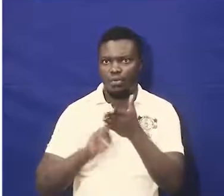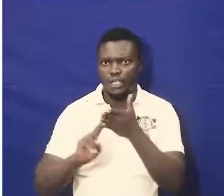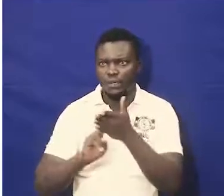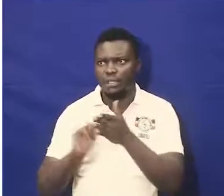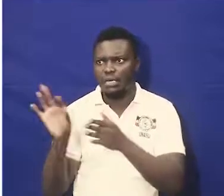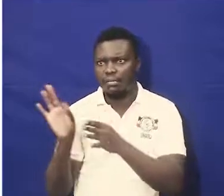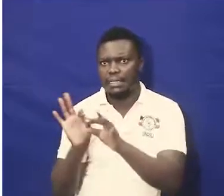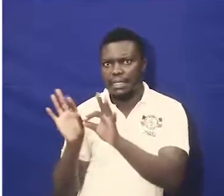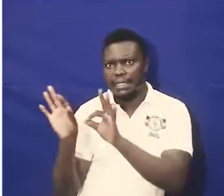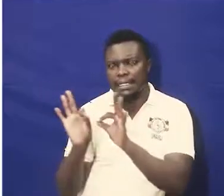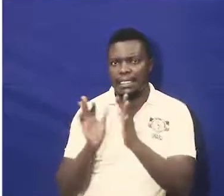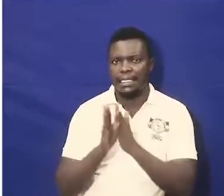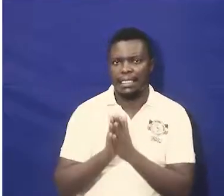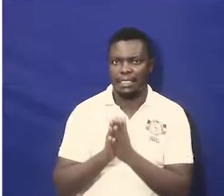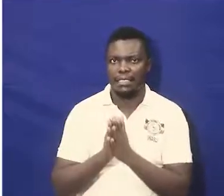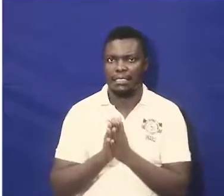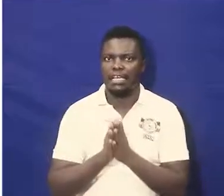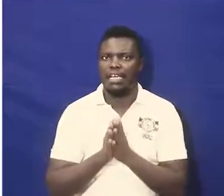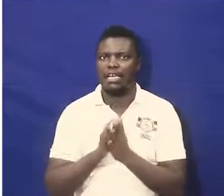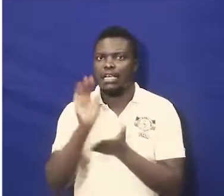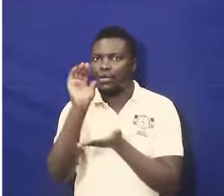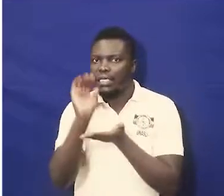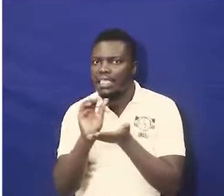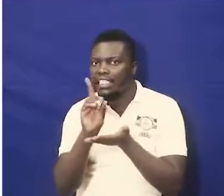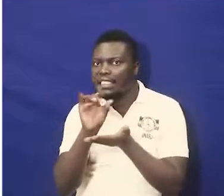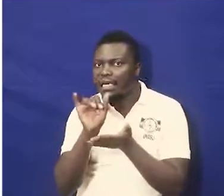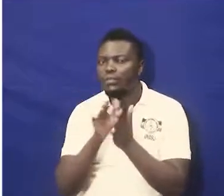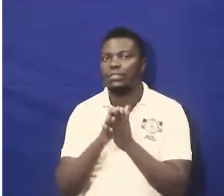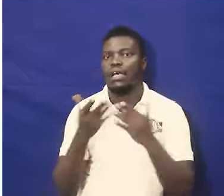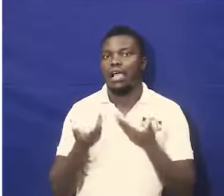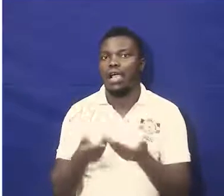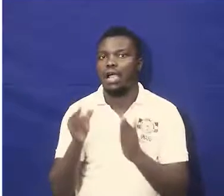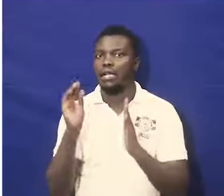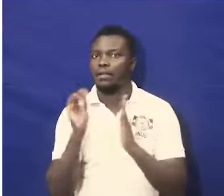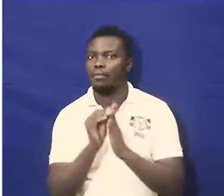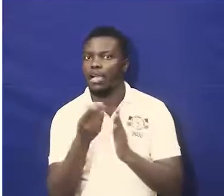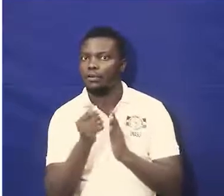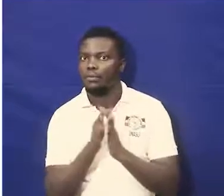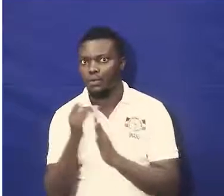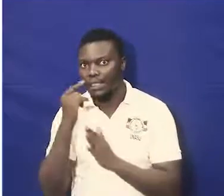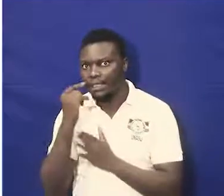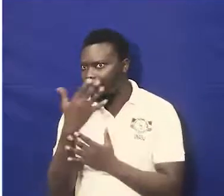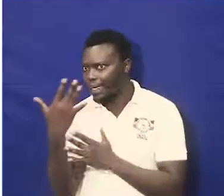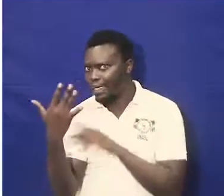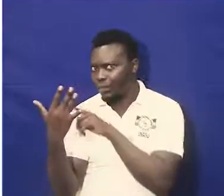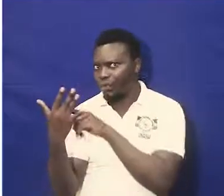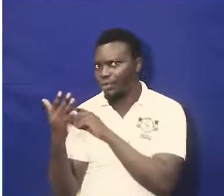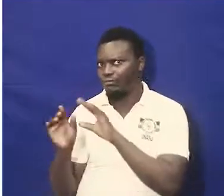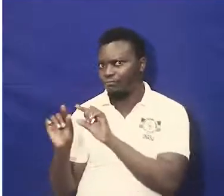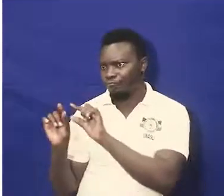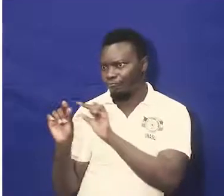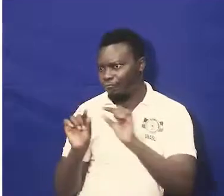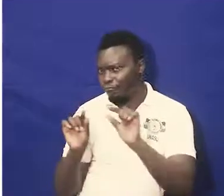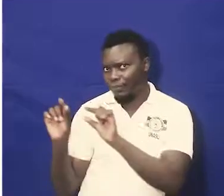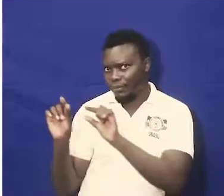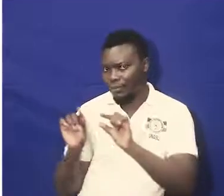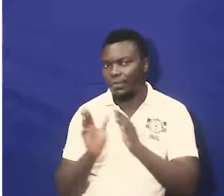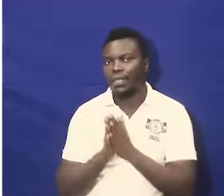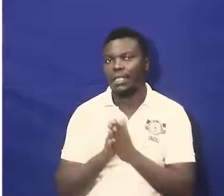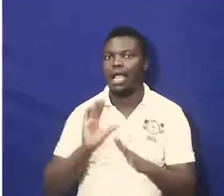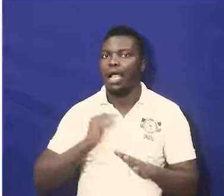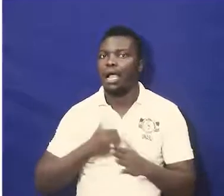have, substitute for the discount and substitute for the marked price. As shown on your screen, our discount